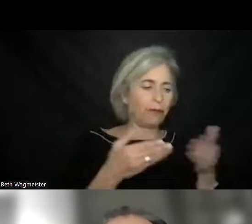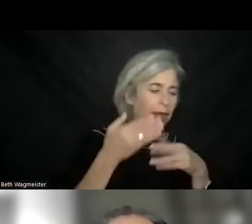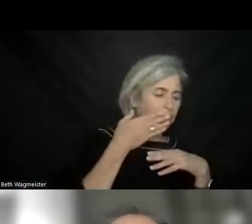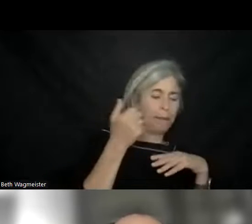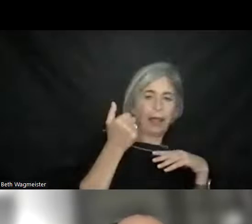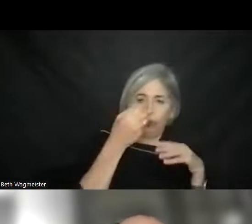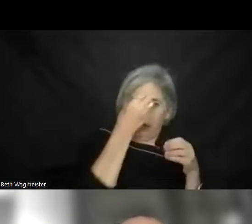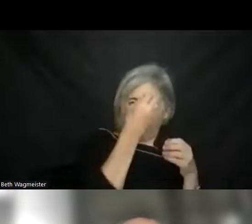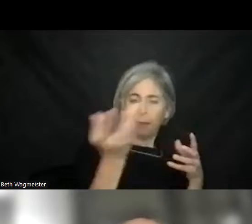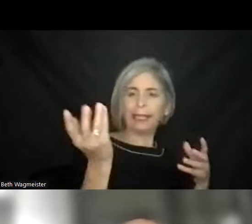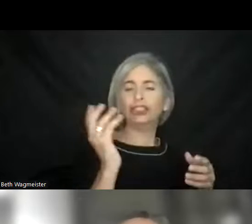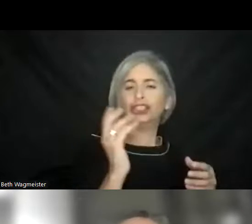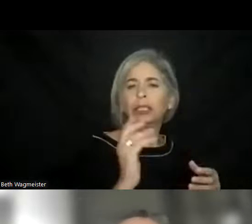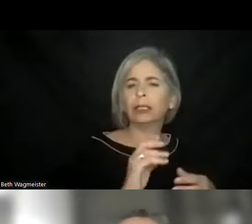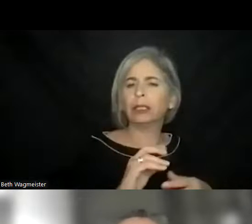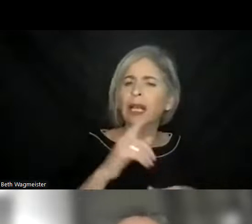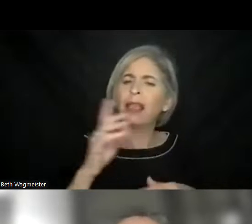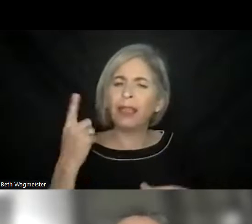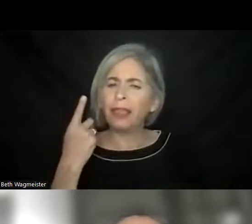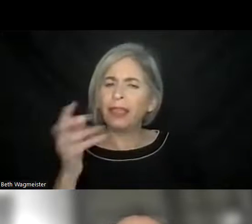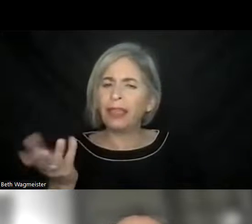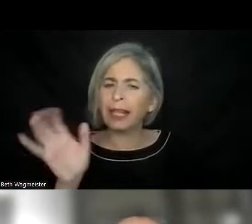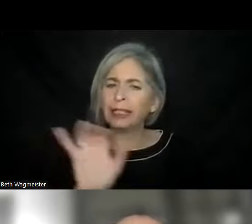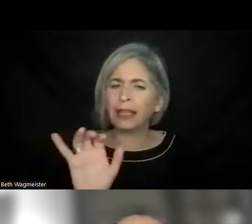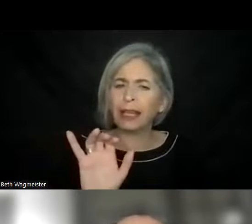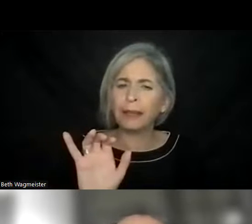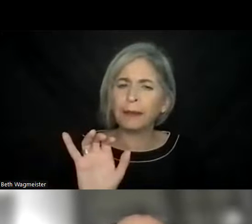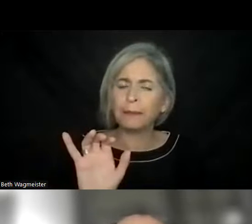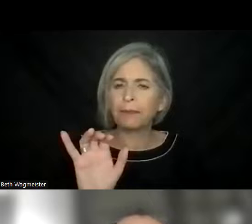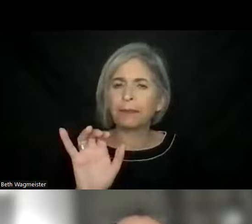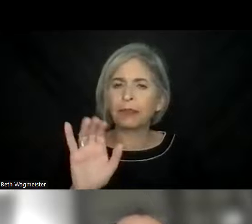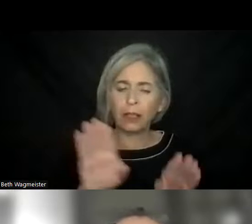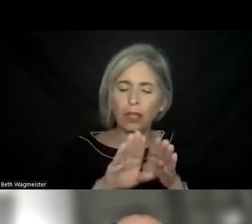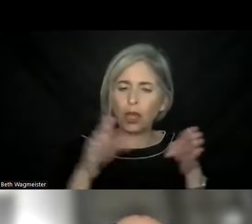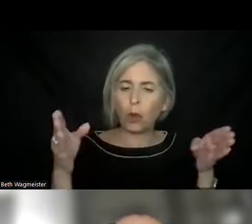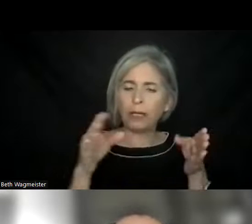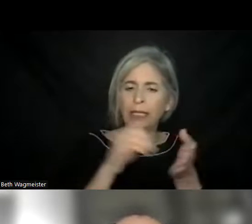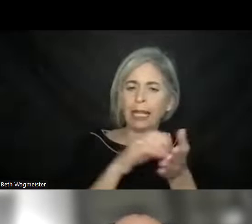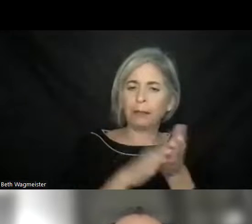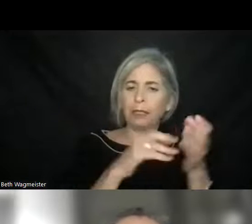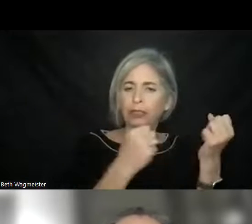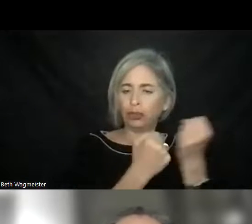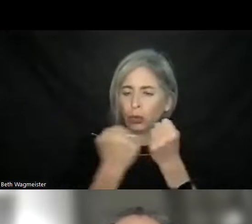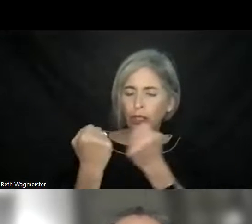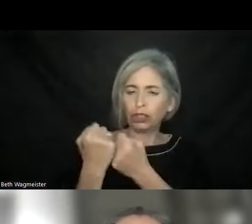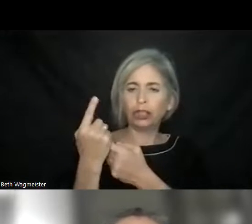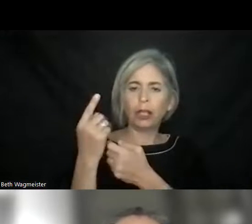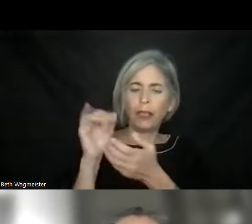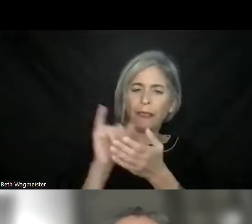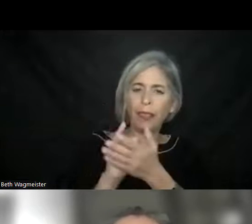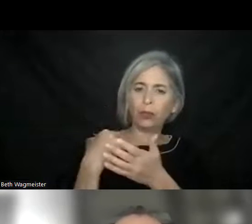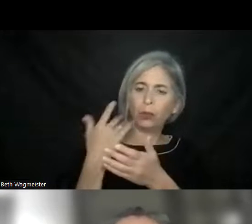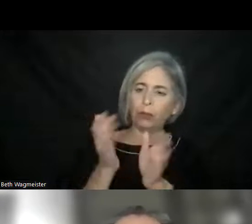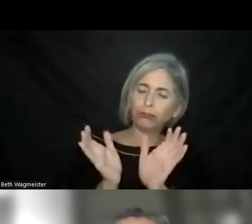better information. And even things like the open document structure, that's something that we're